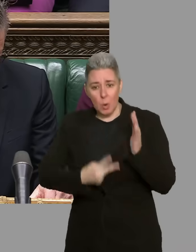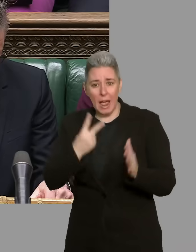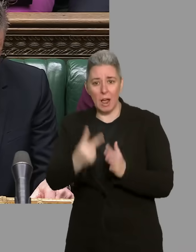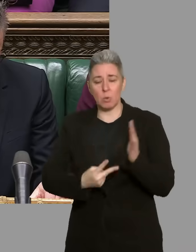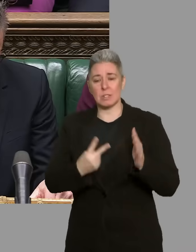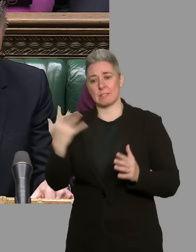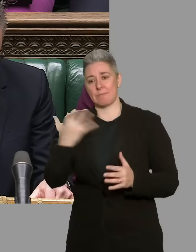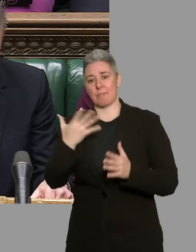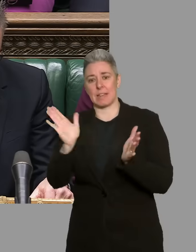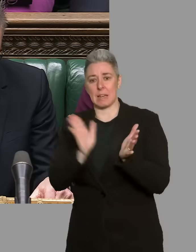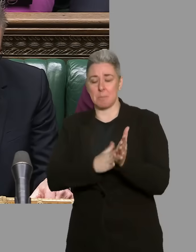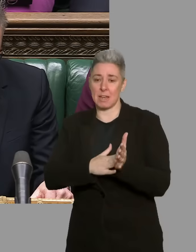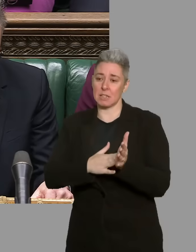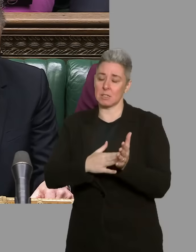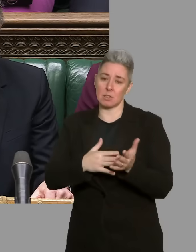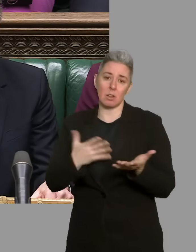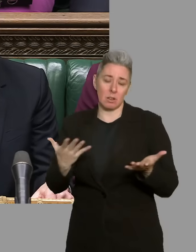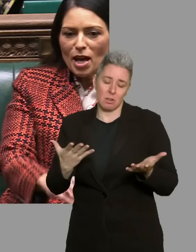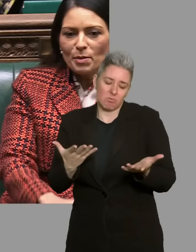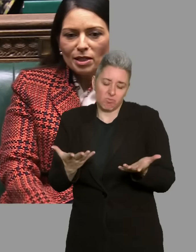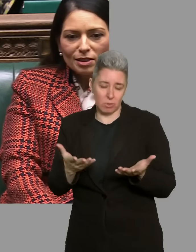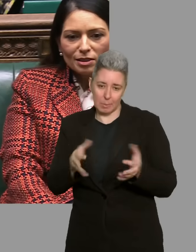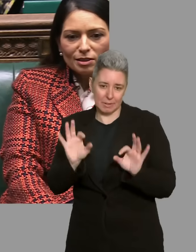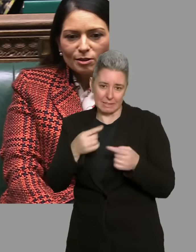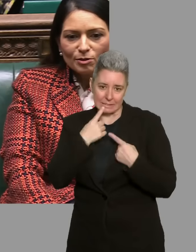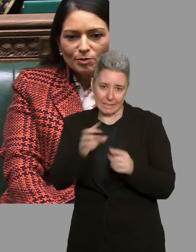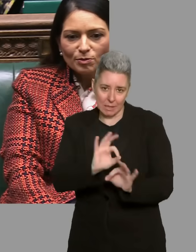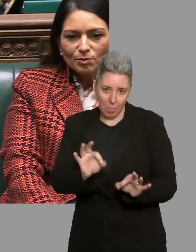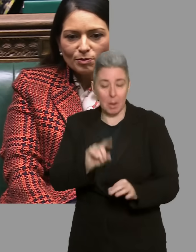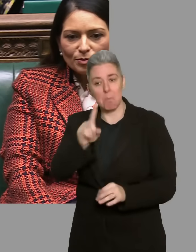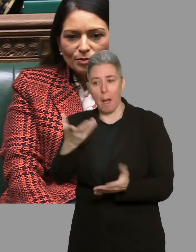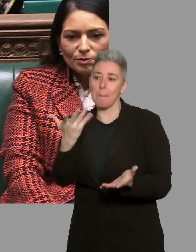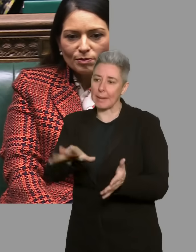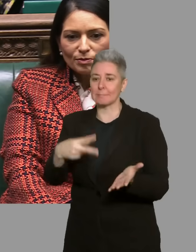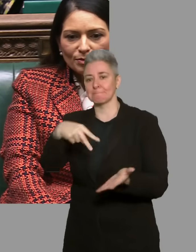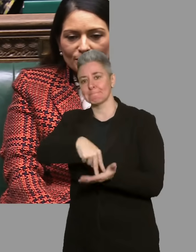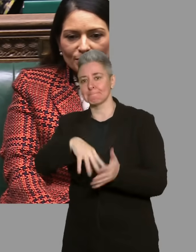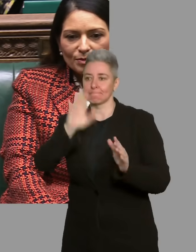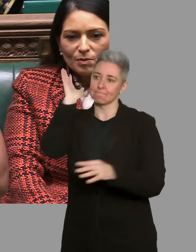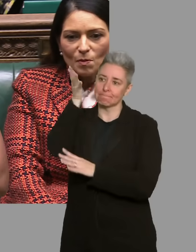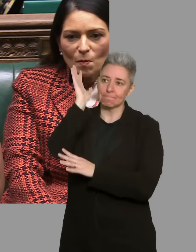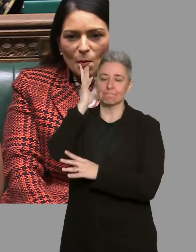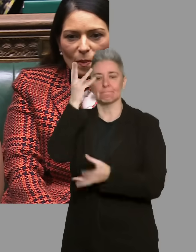least she did that. He is scared of us being able to ask him questions.